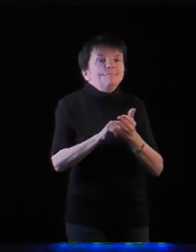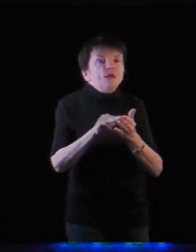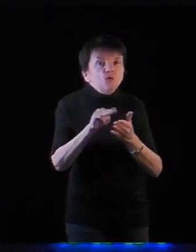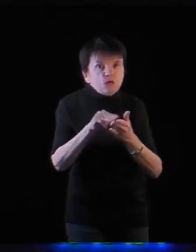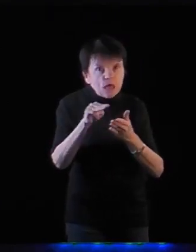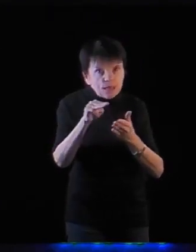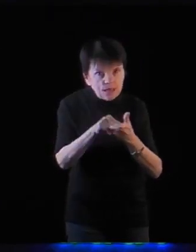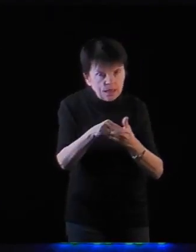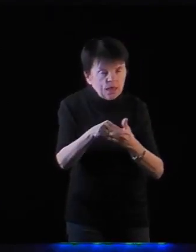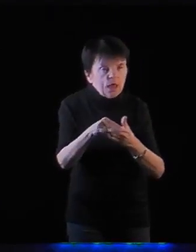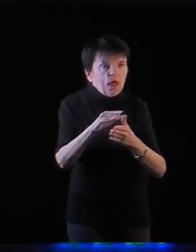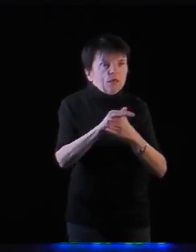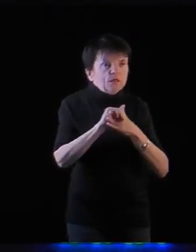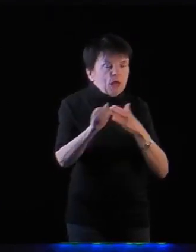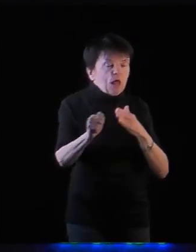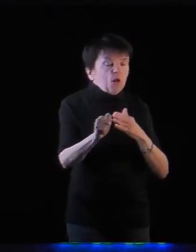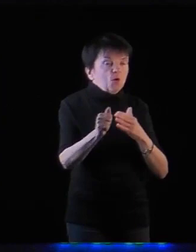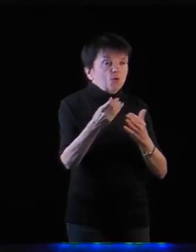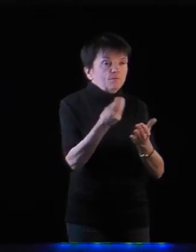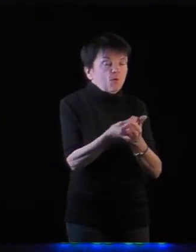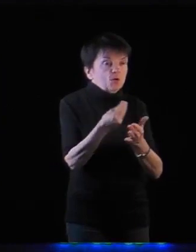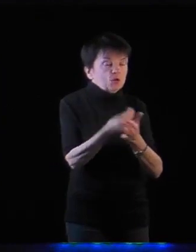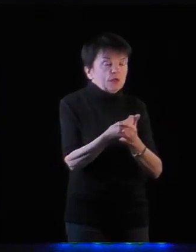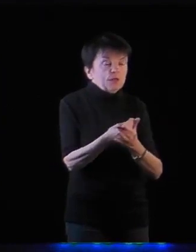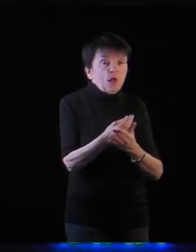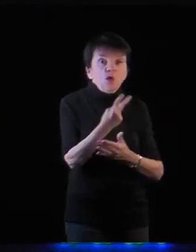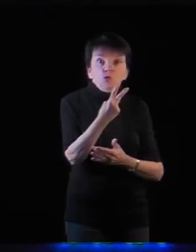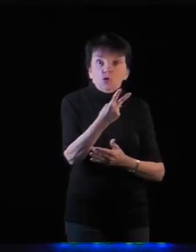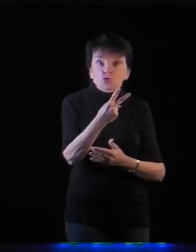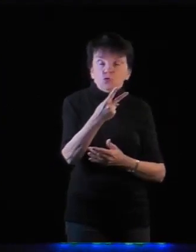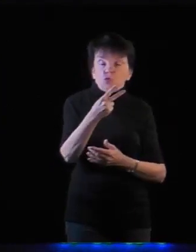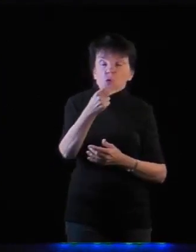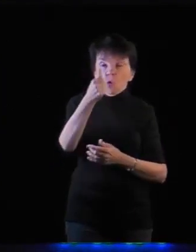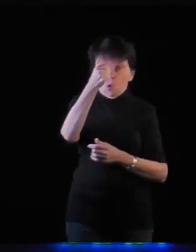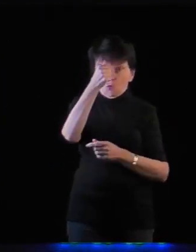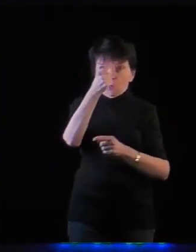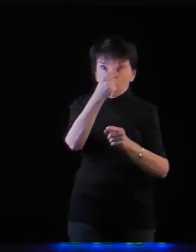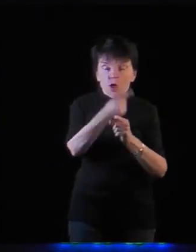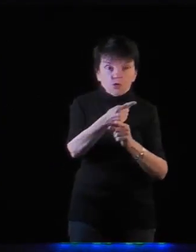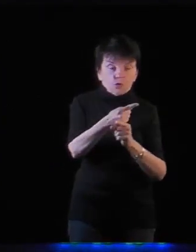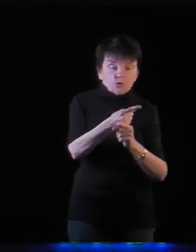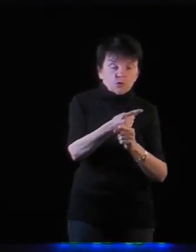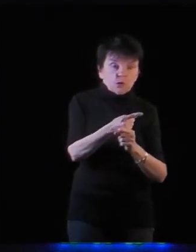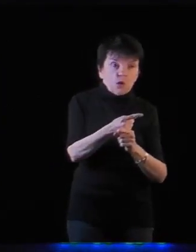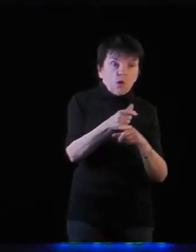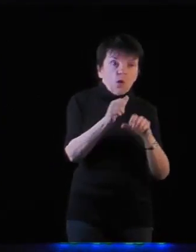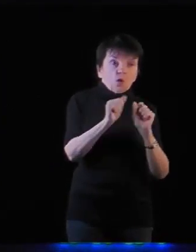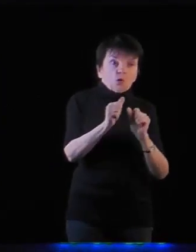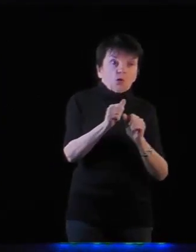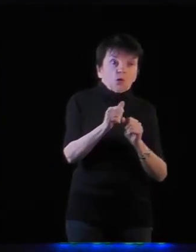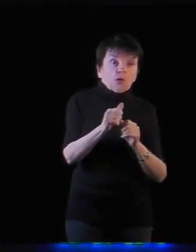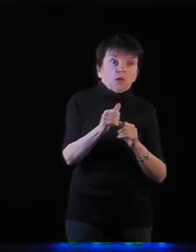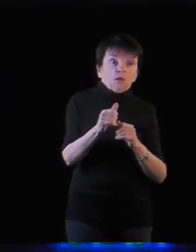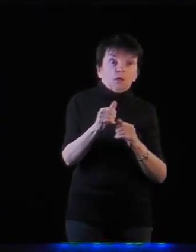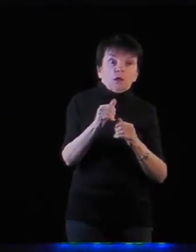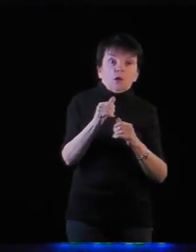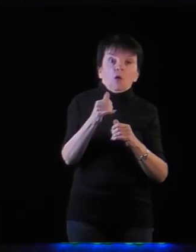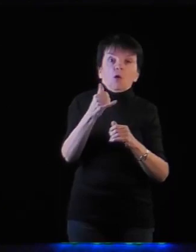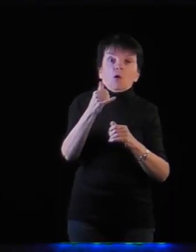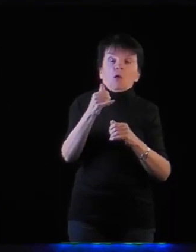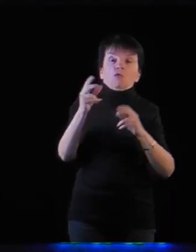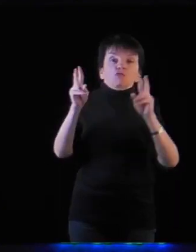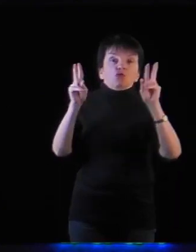like that, the two destitute brothers, should they want to, could call a castle their